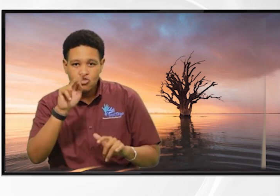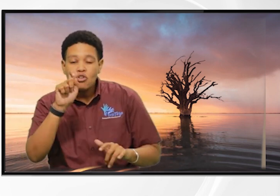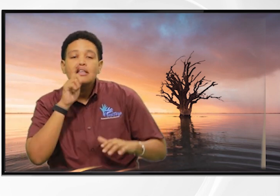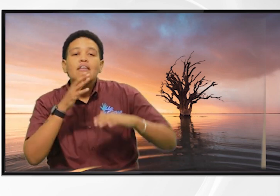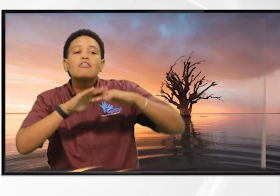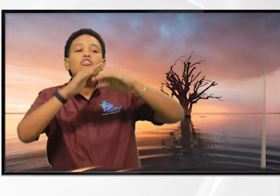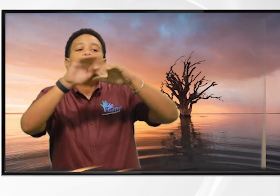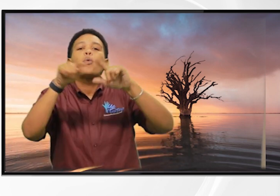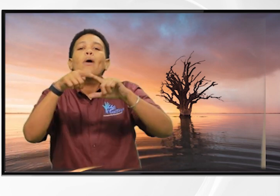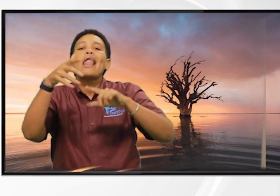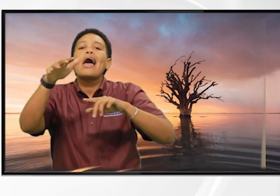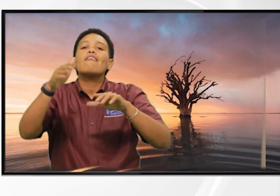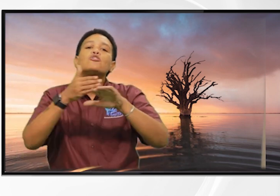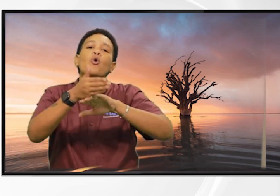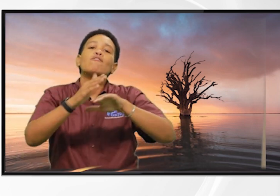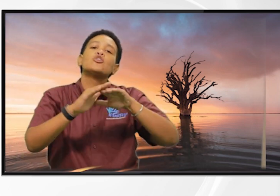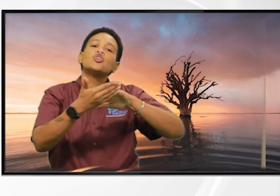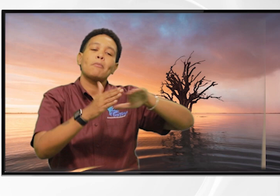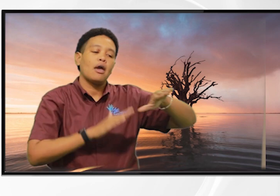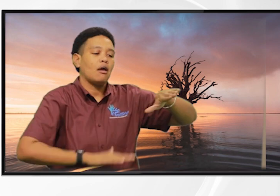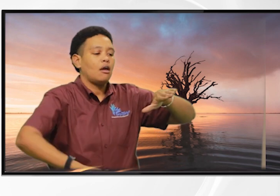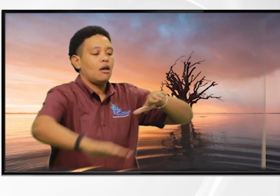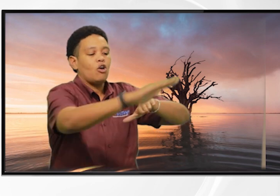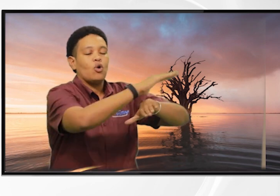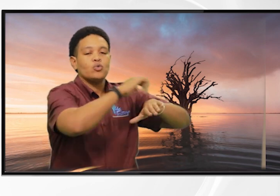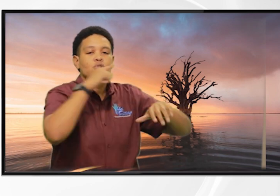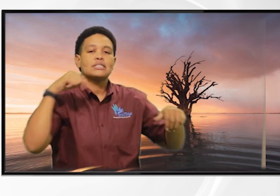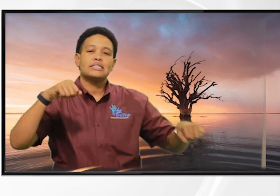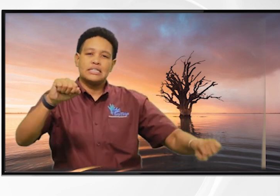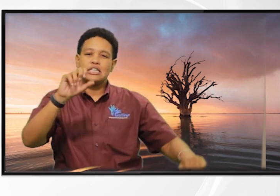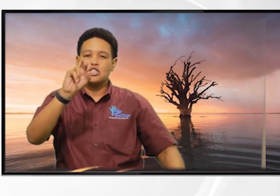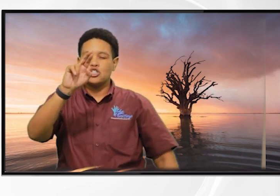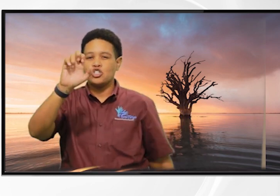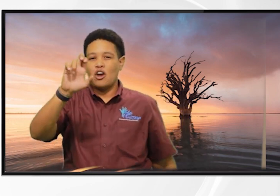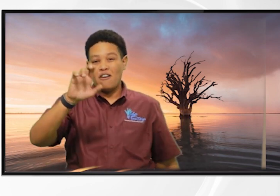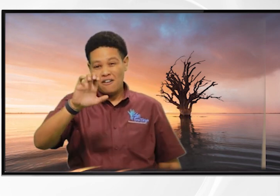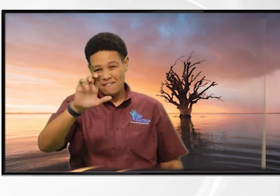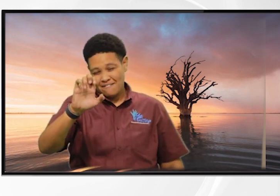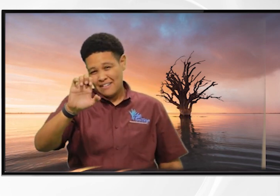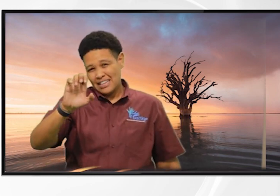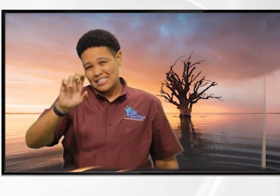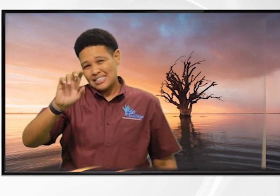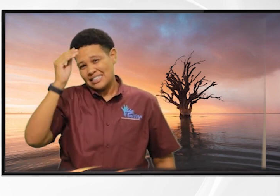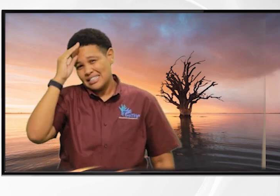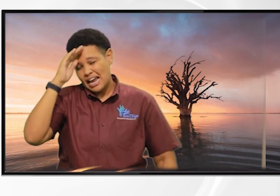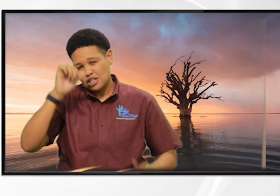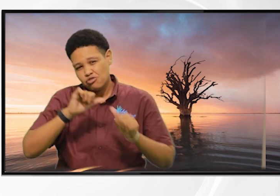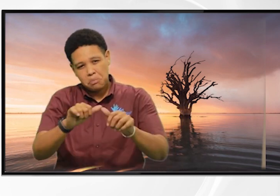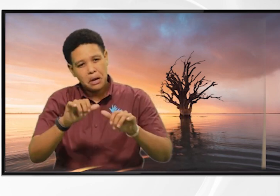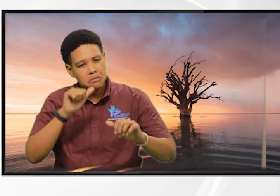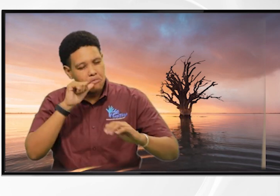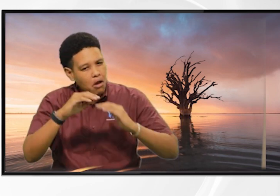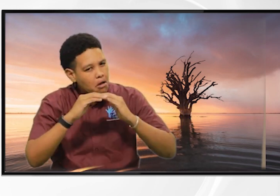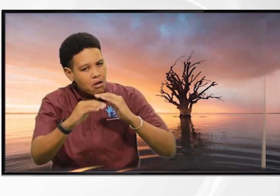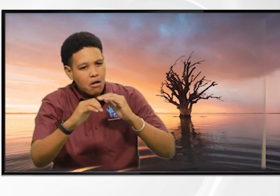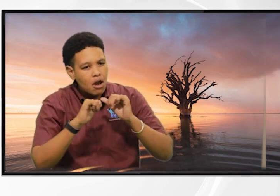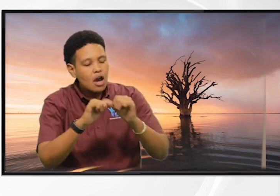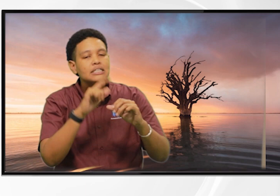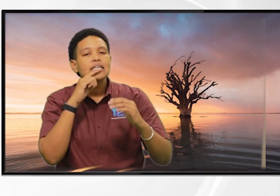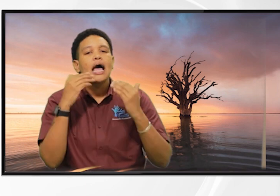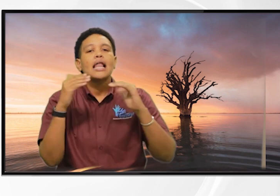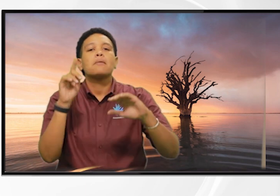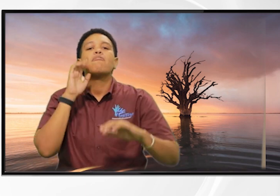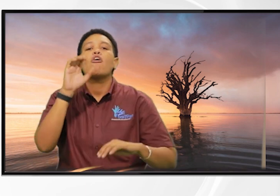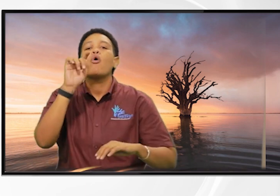the Jamaican coasts. Sea surface height data, however, remain inconsistent and limited for the